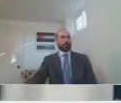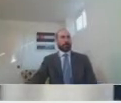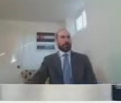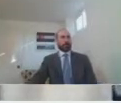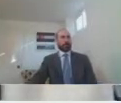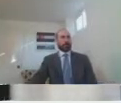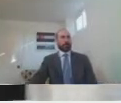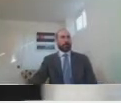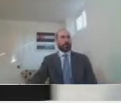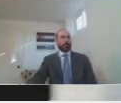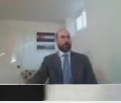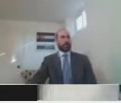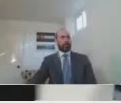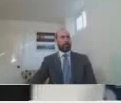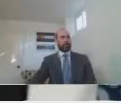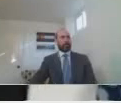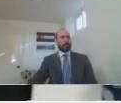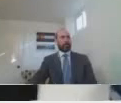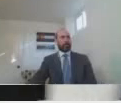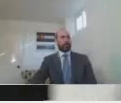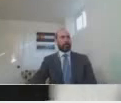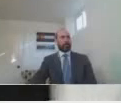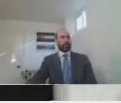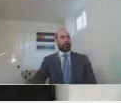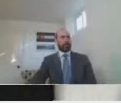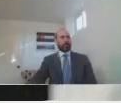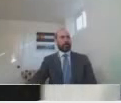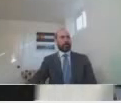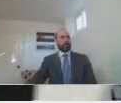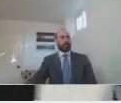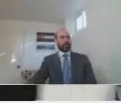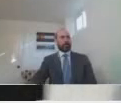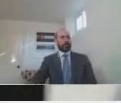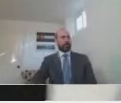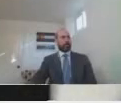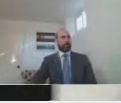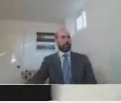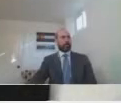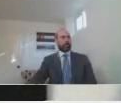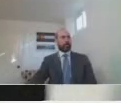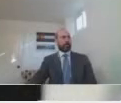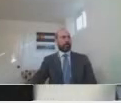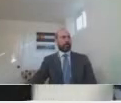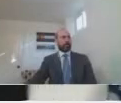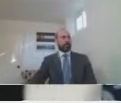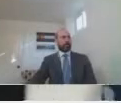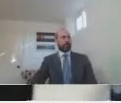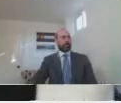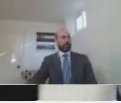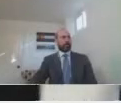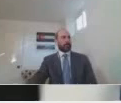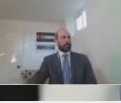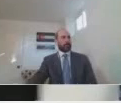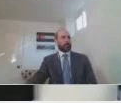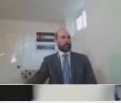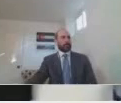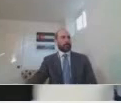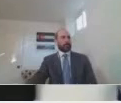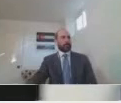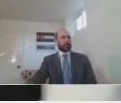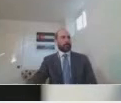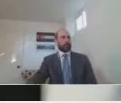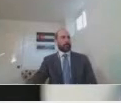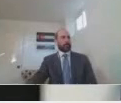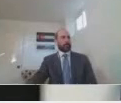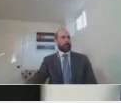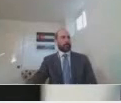statewide guidance that was available last week. We've got hundreds of comments by Friday. We're now pouring through those comments.